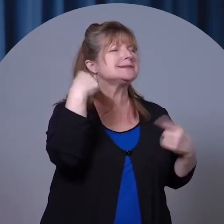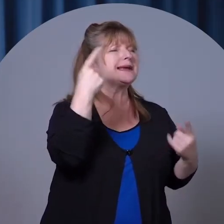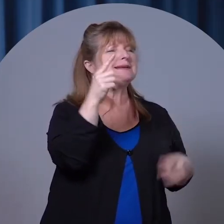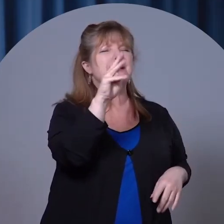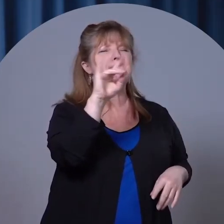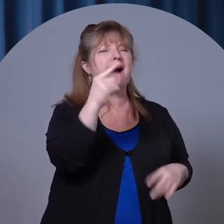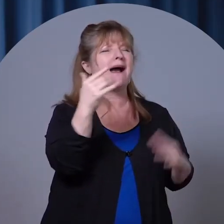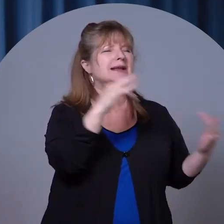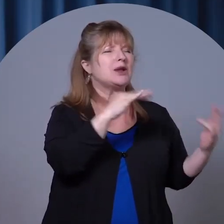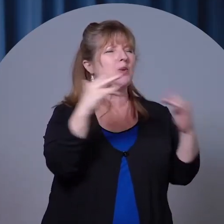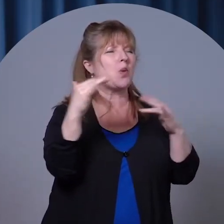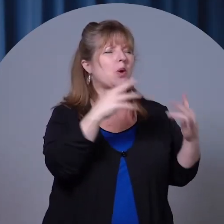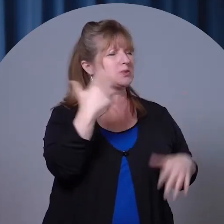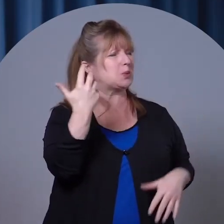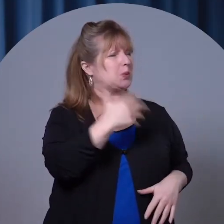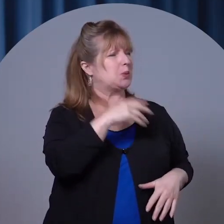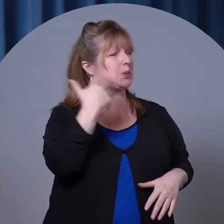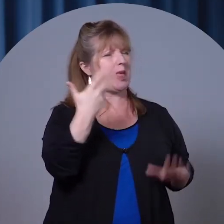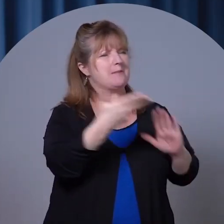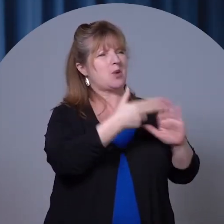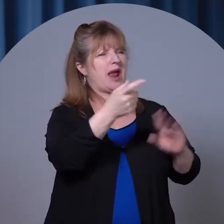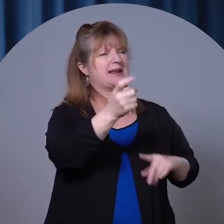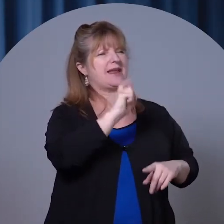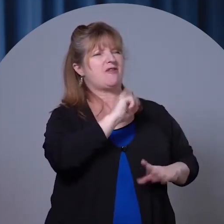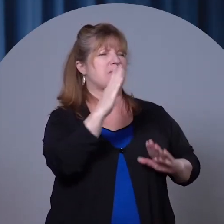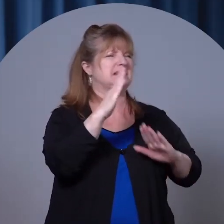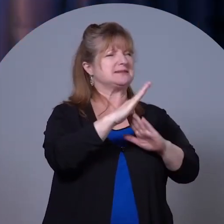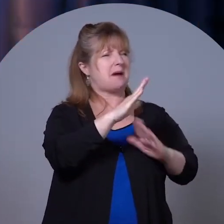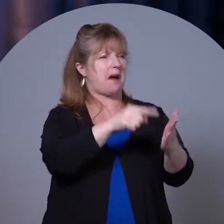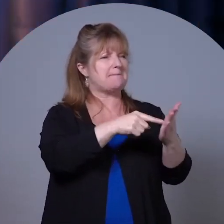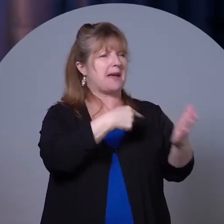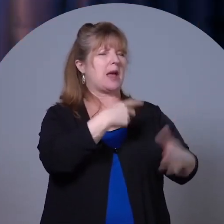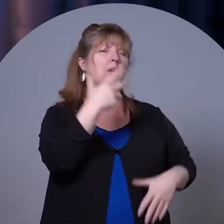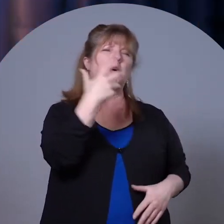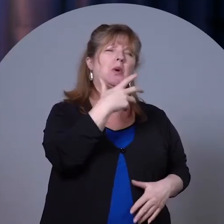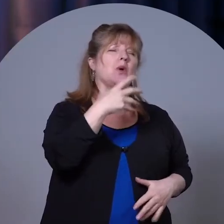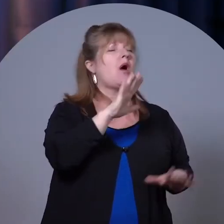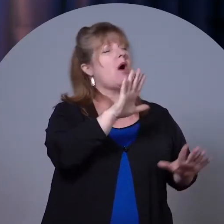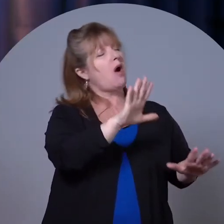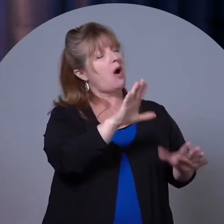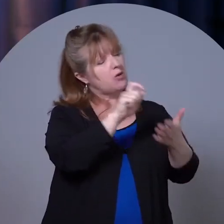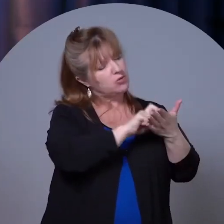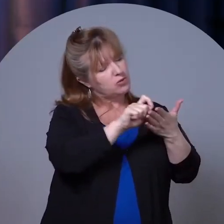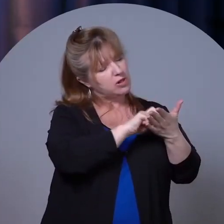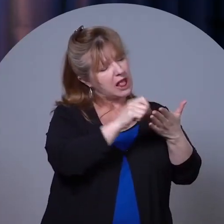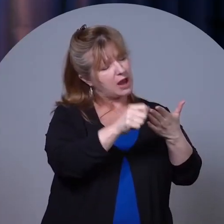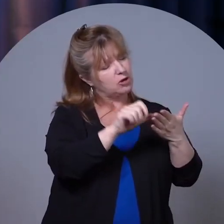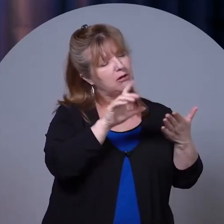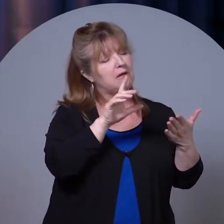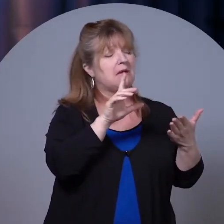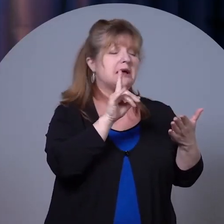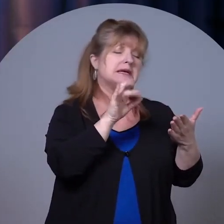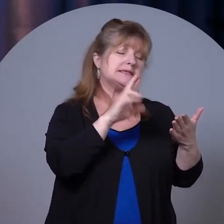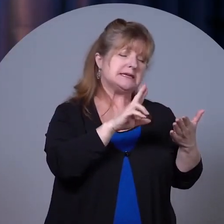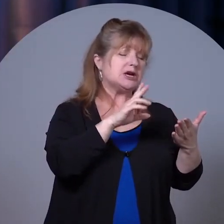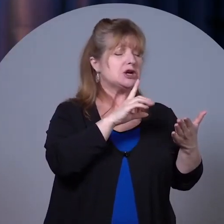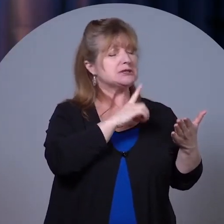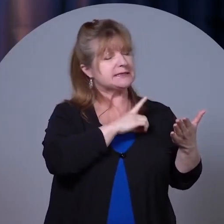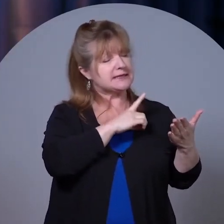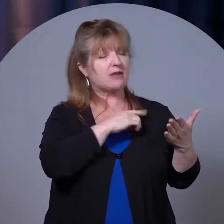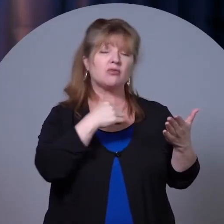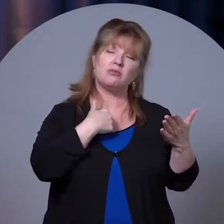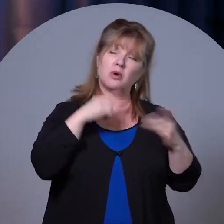work on the book, that was one of the things that drove me, the echoes of the inequality and the battle for fairness